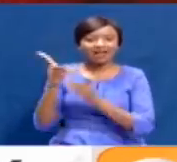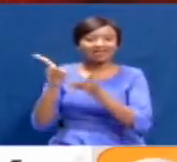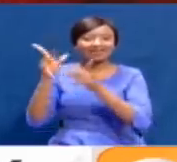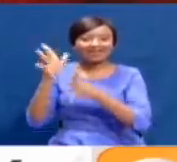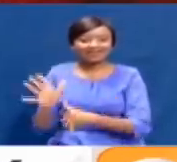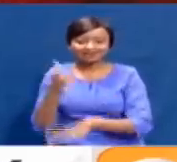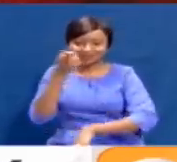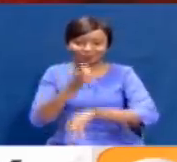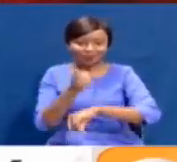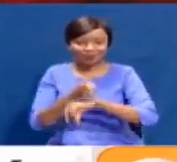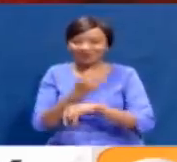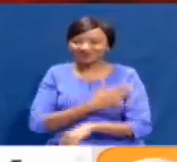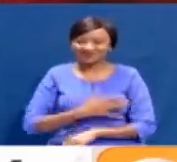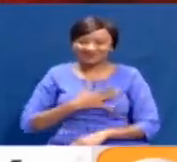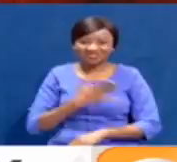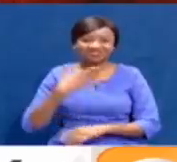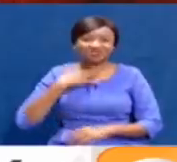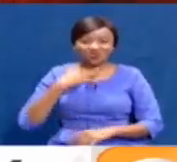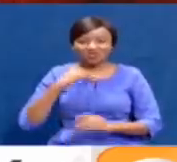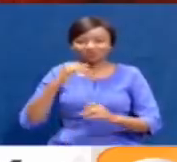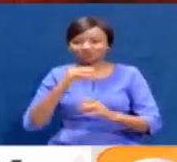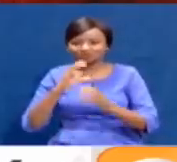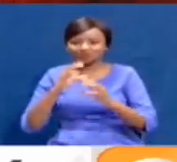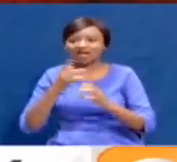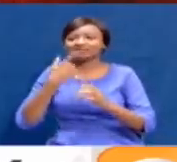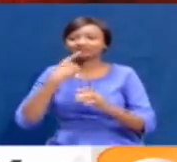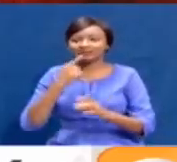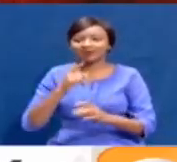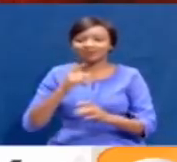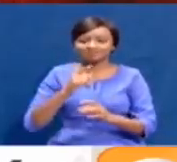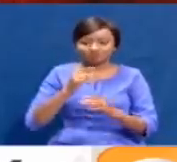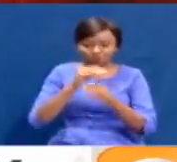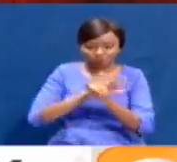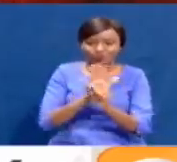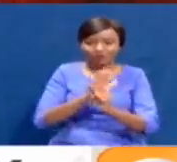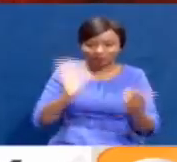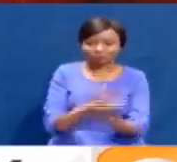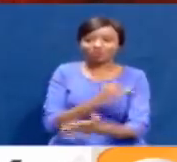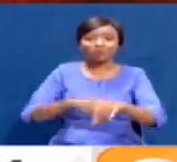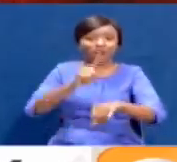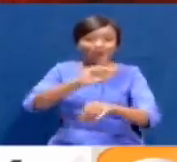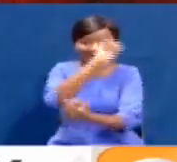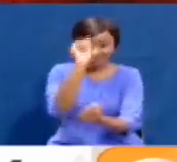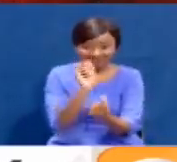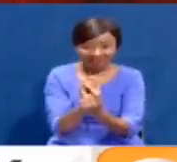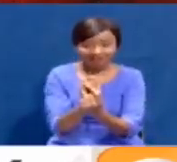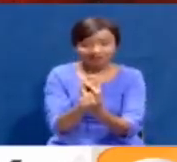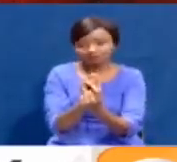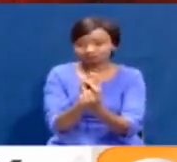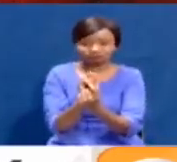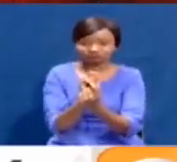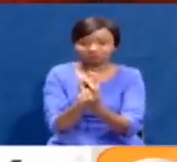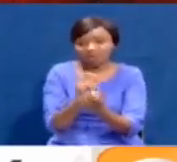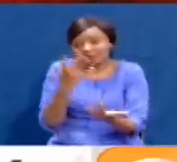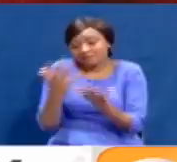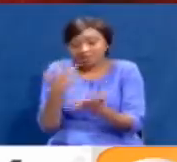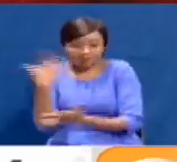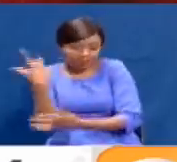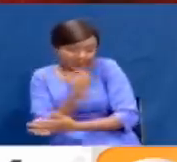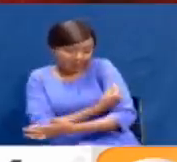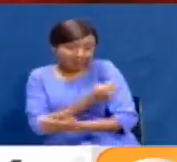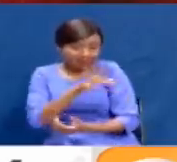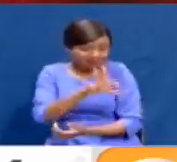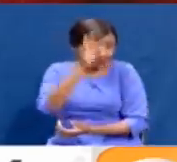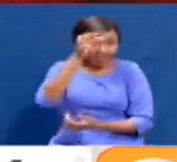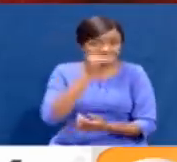Ryan warned against trying to predict when the virus could disappear. He added that even if a vaccine is found, controlling the virus